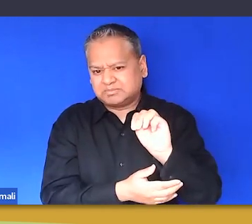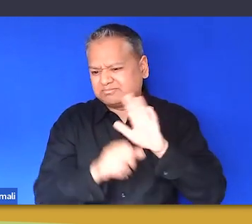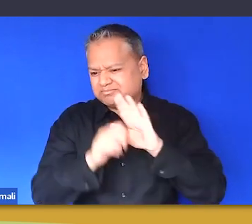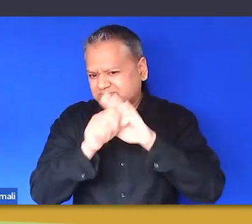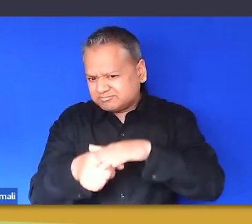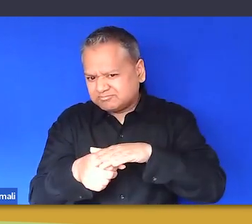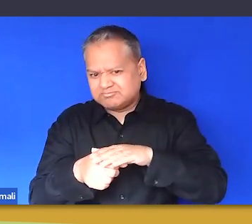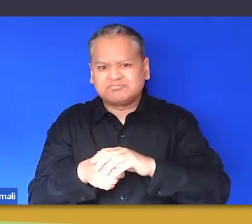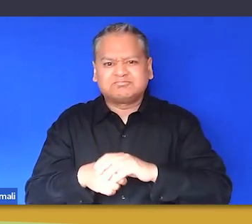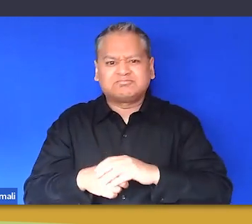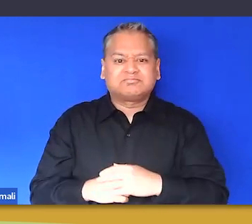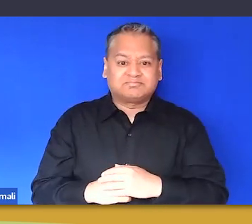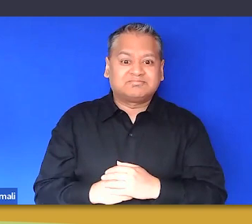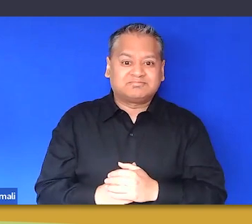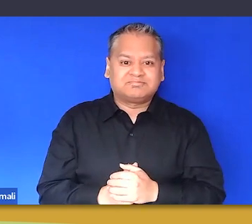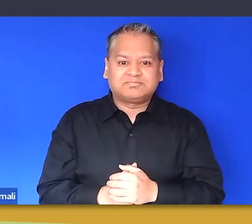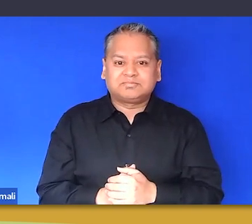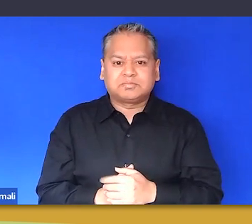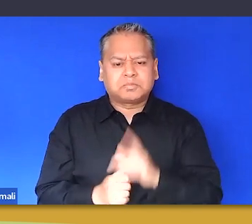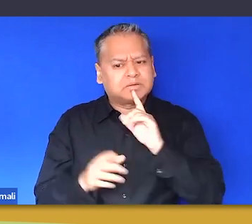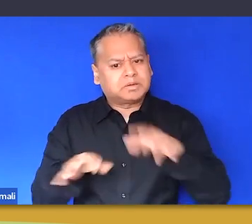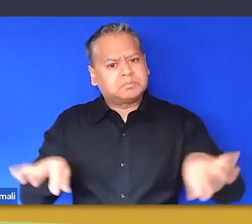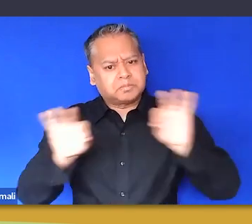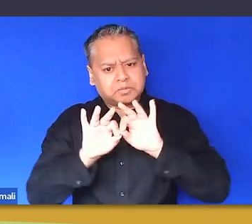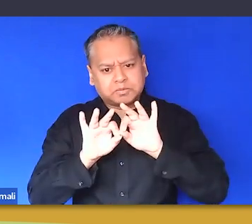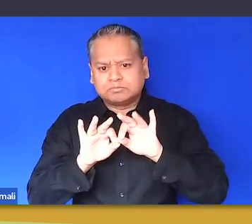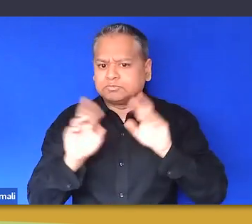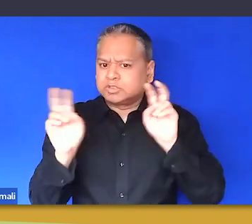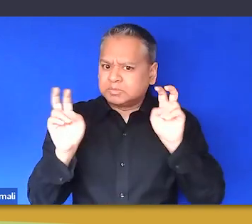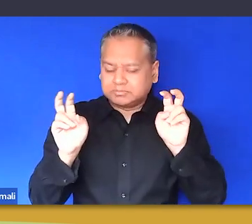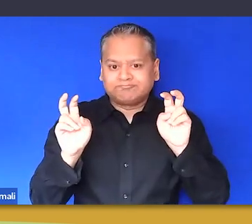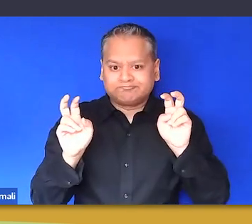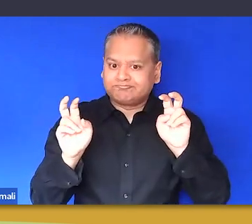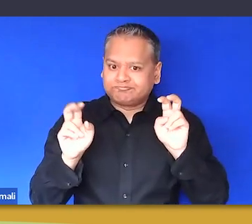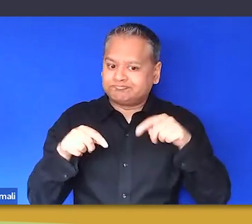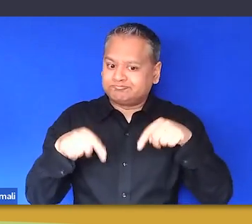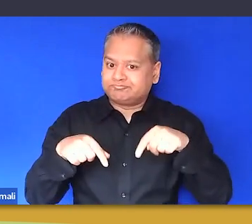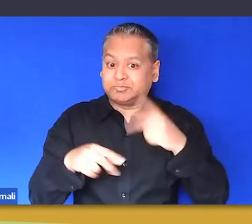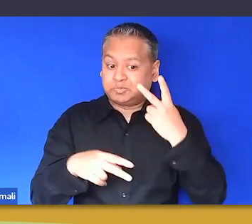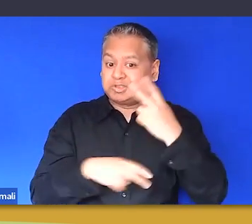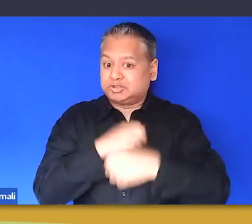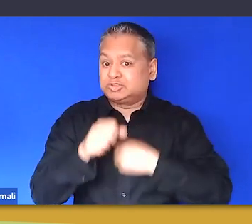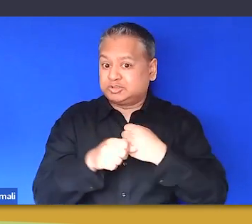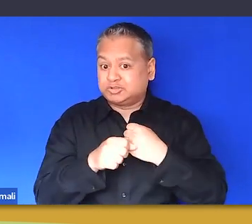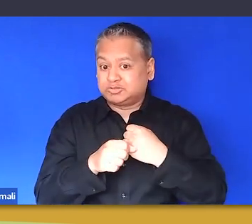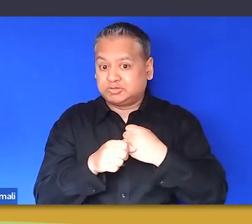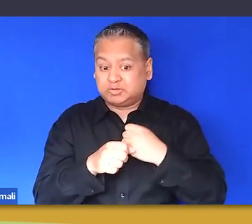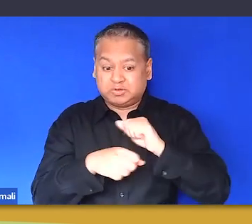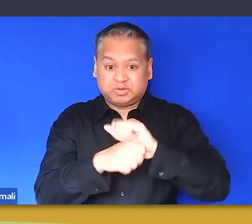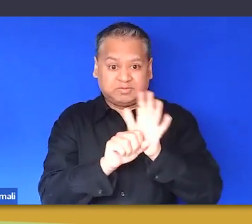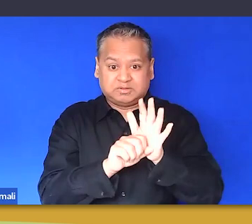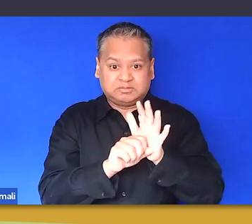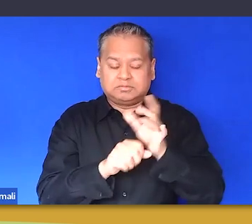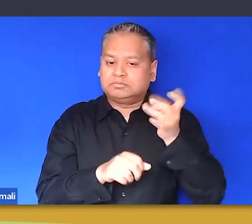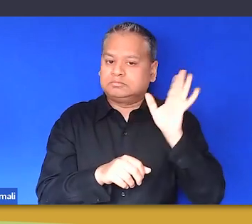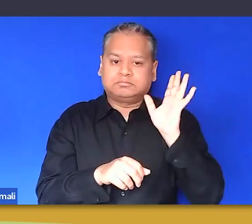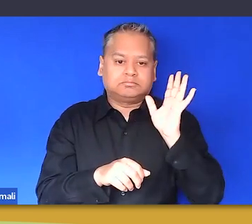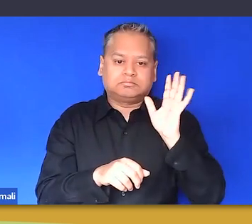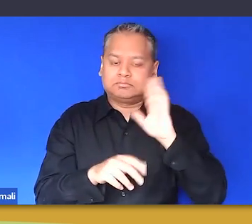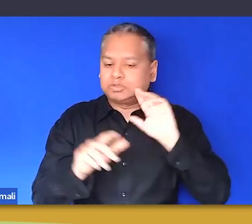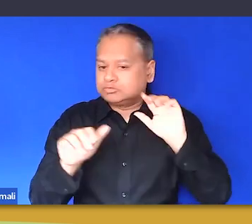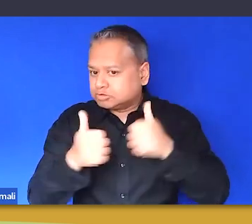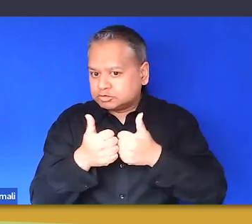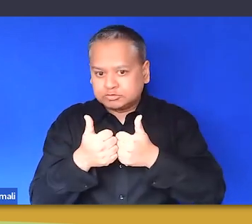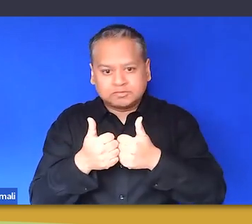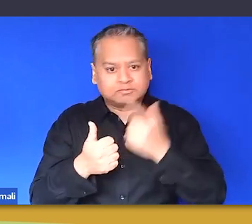here today. The last 2 years have been incredibly challenging. The uncertainty of the pandemic has placed a